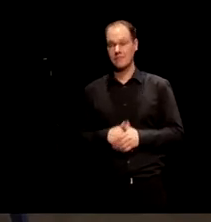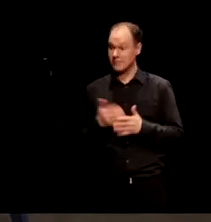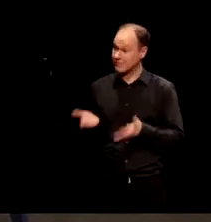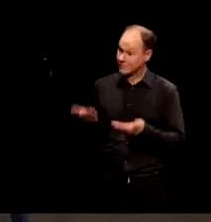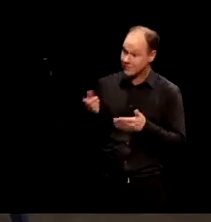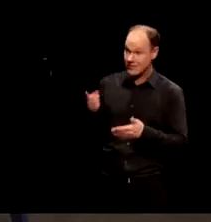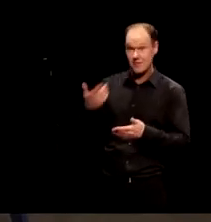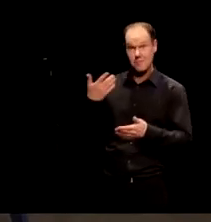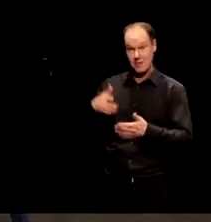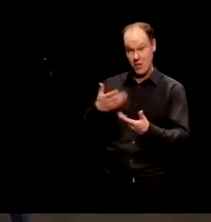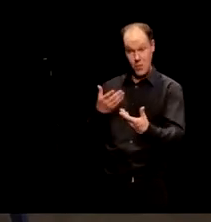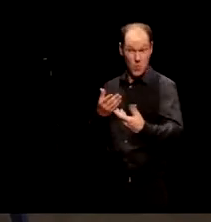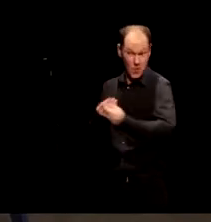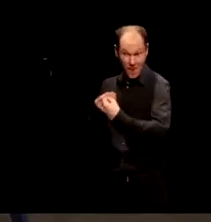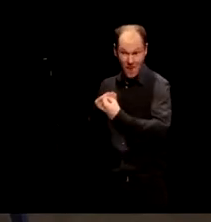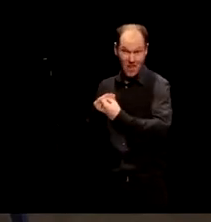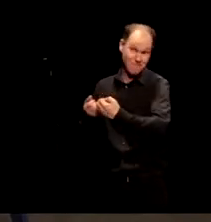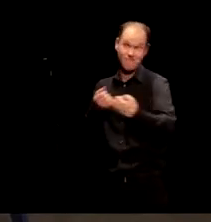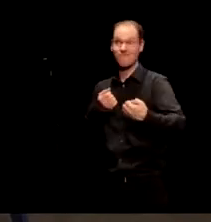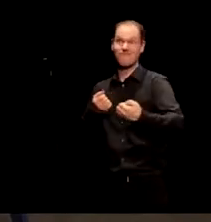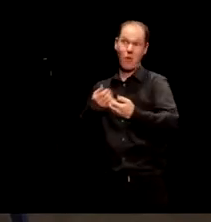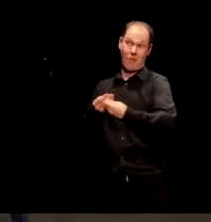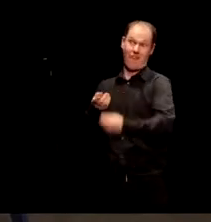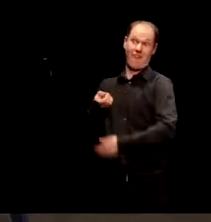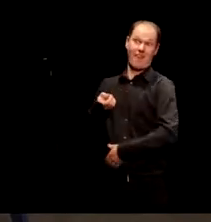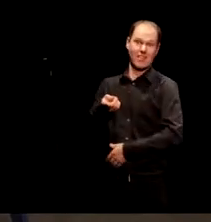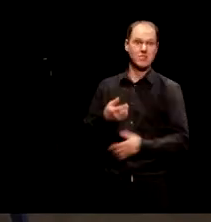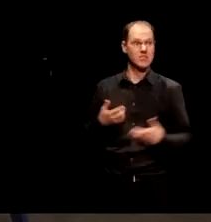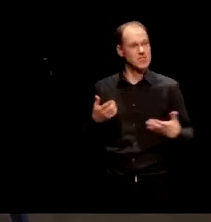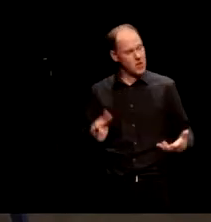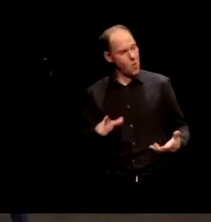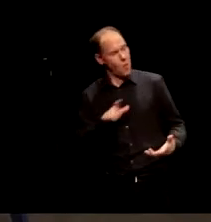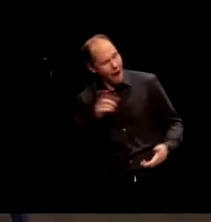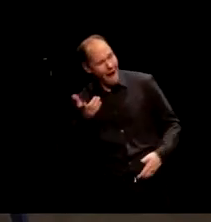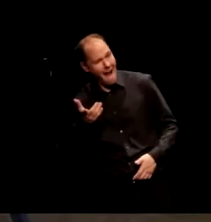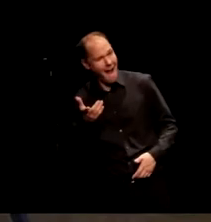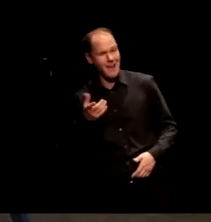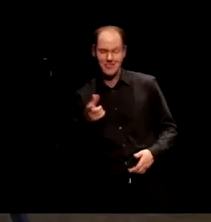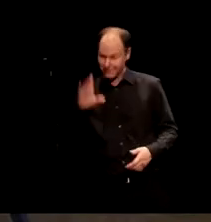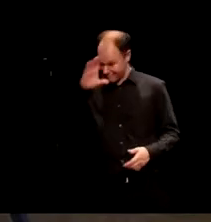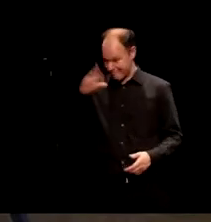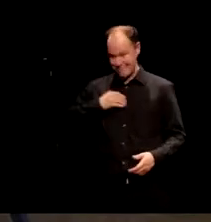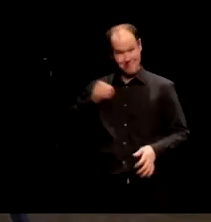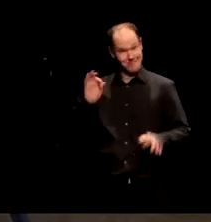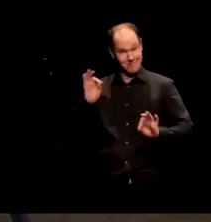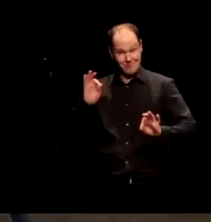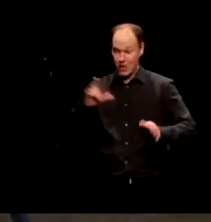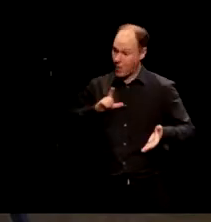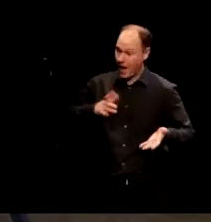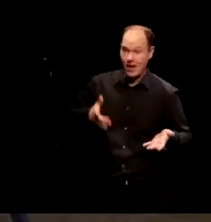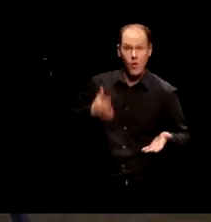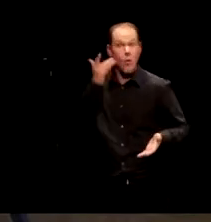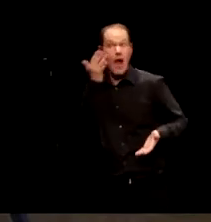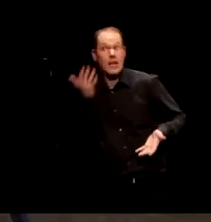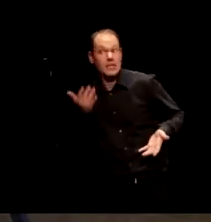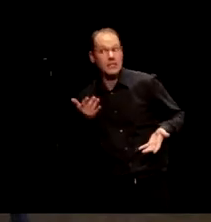Ruth, did you go out driving with him? Yes. Oh, but why didn't you tell me? When did